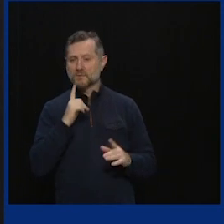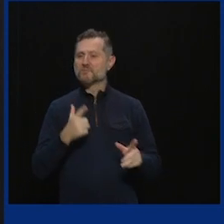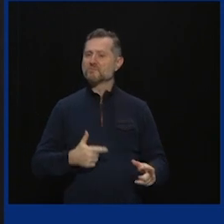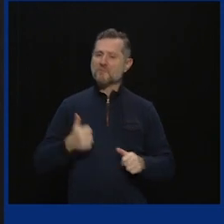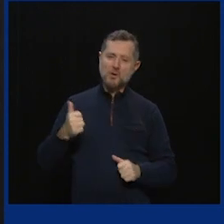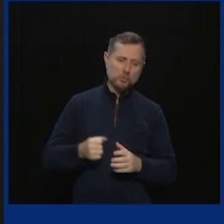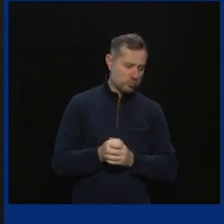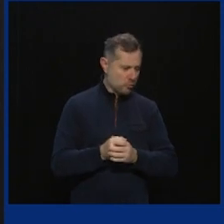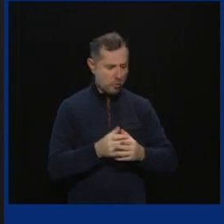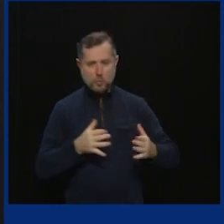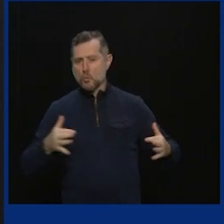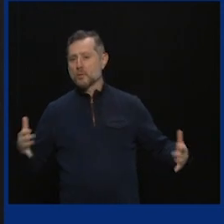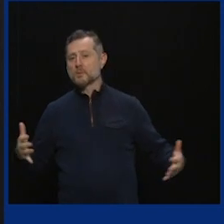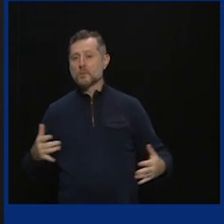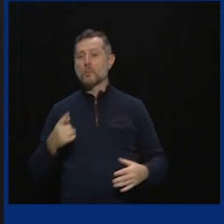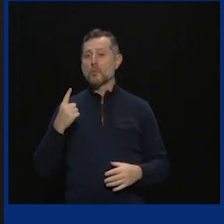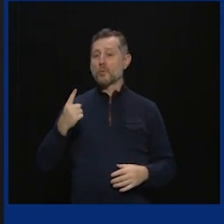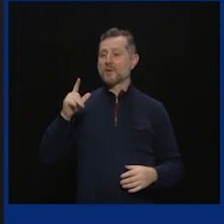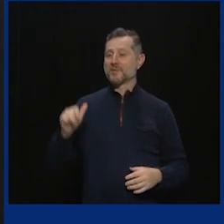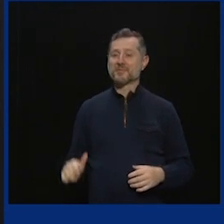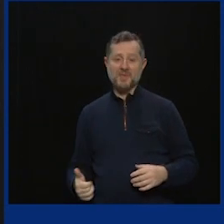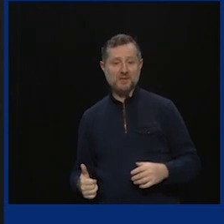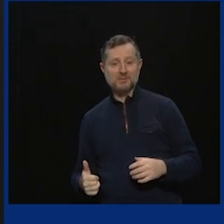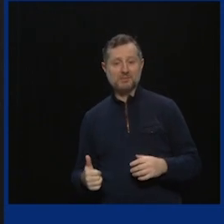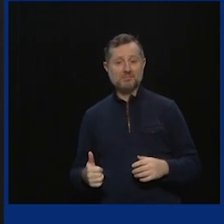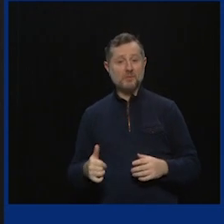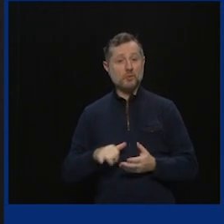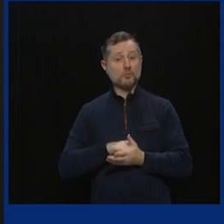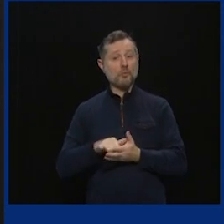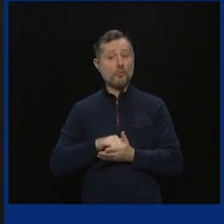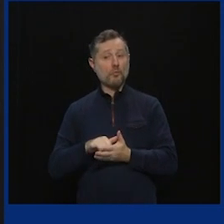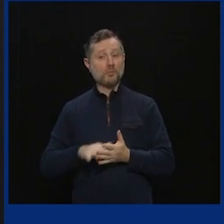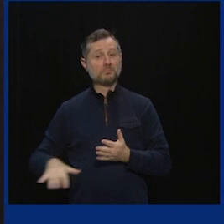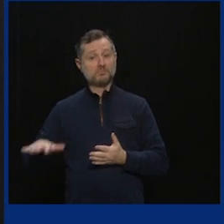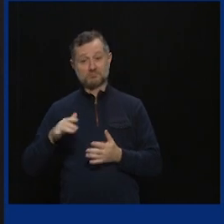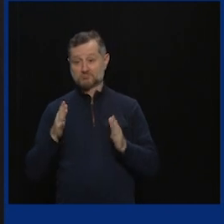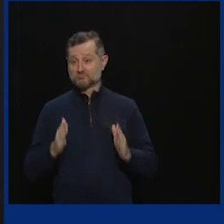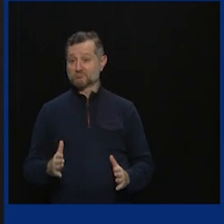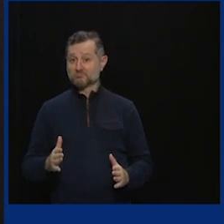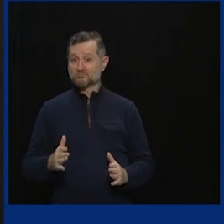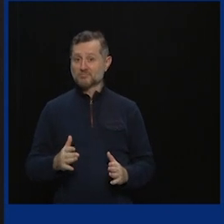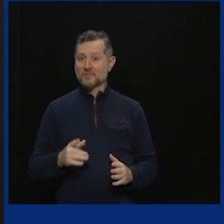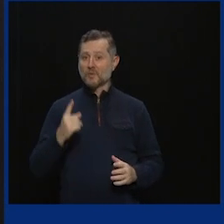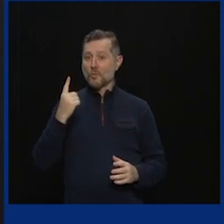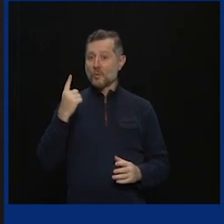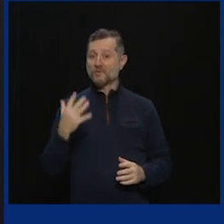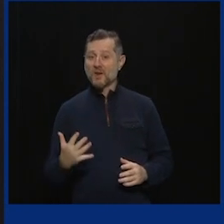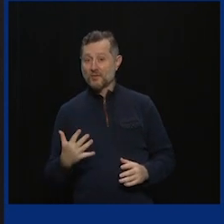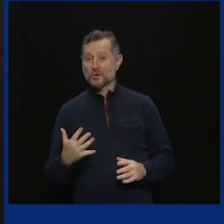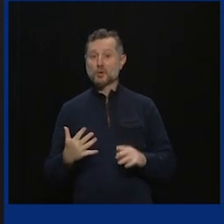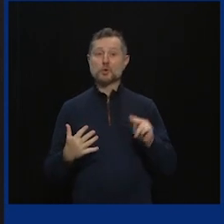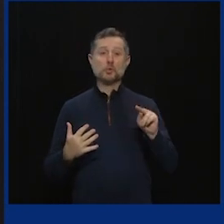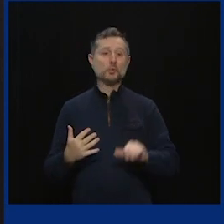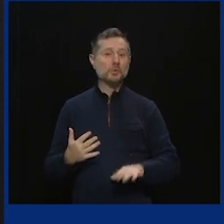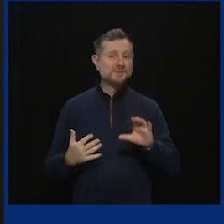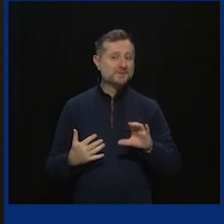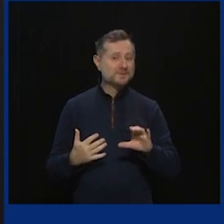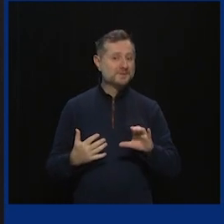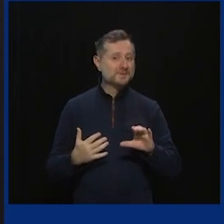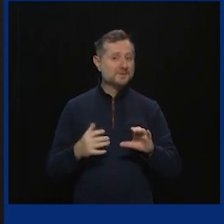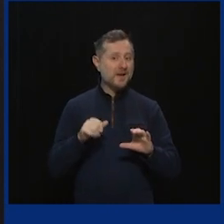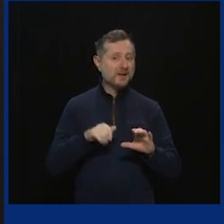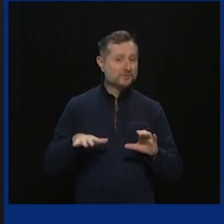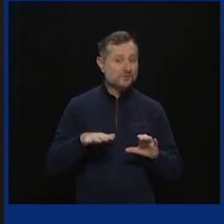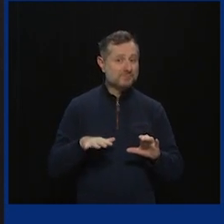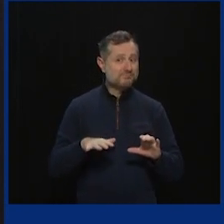American. 1 out of 5 New York City residents are Asian American. And it's time for us to see more investment in our community,